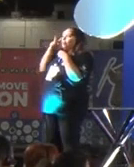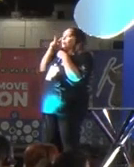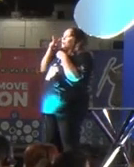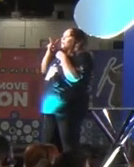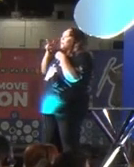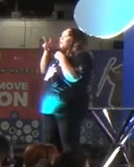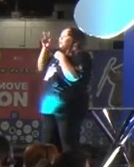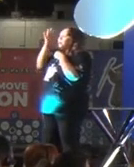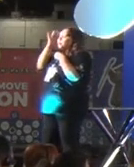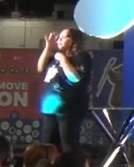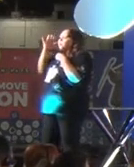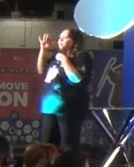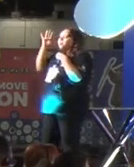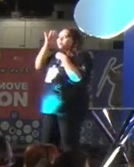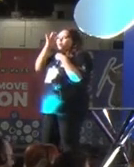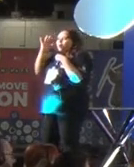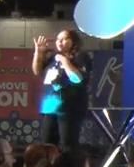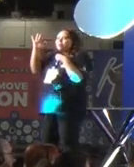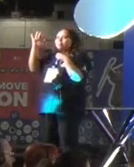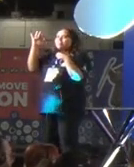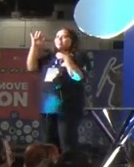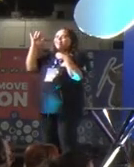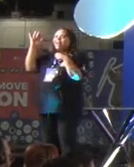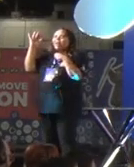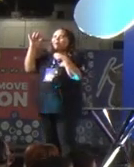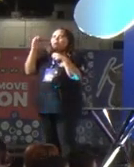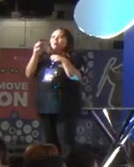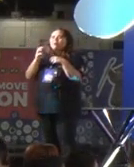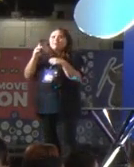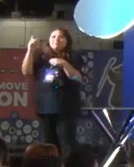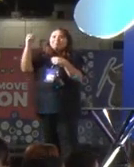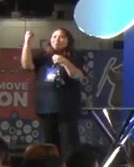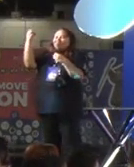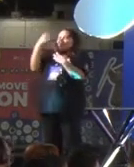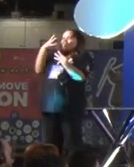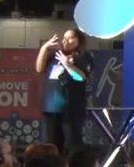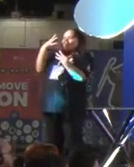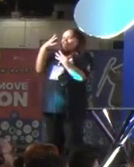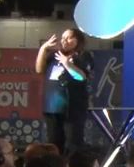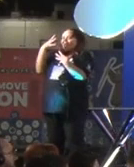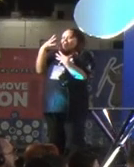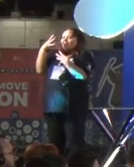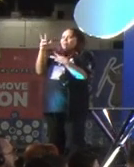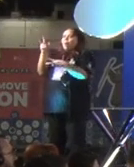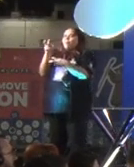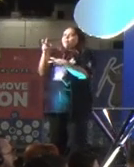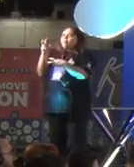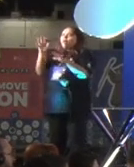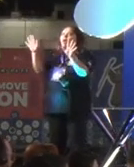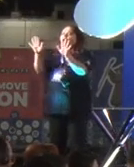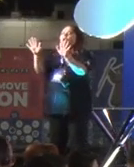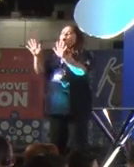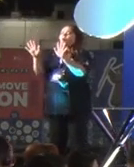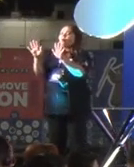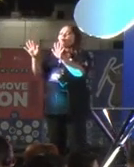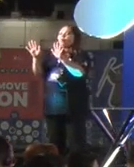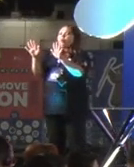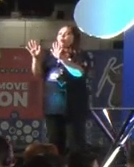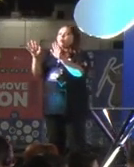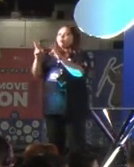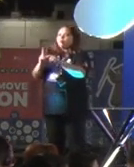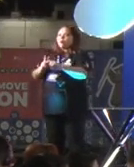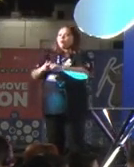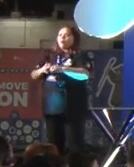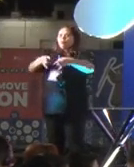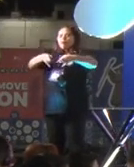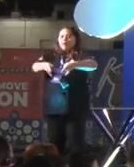spark, it hit him. And he was like, I've realized something. And immediately he sat down to work on